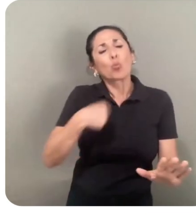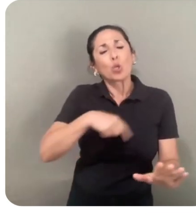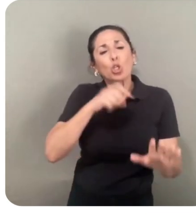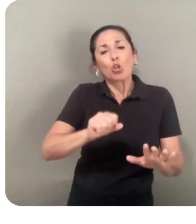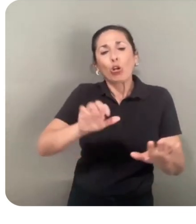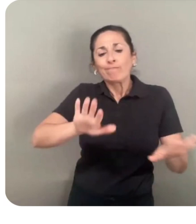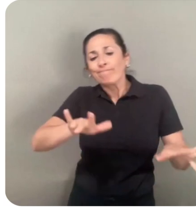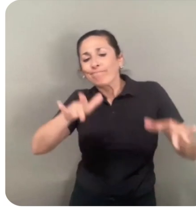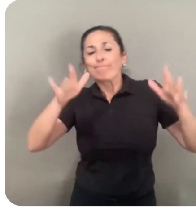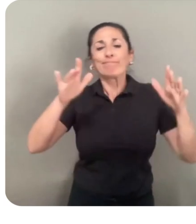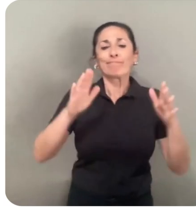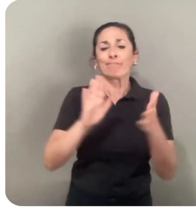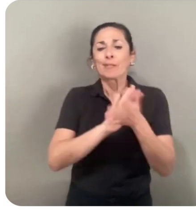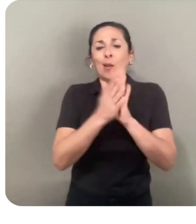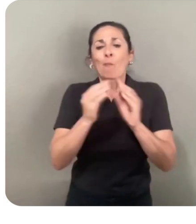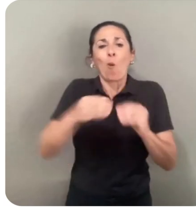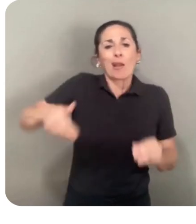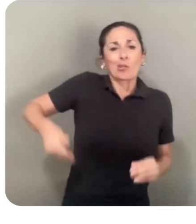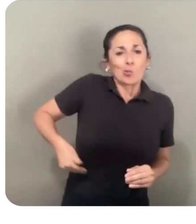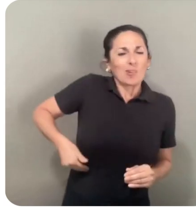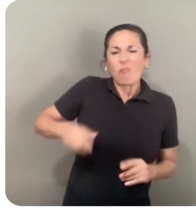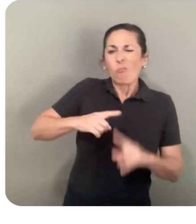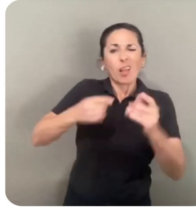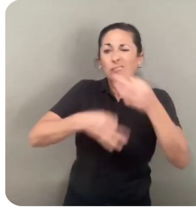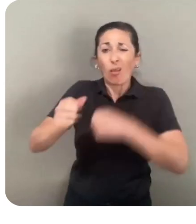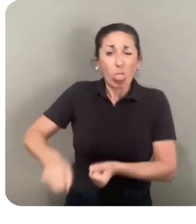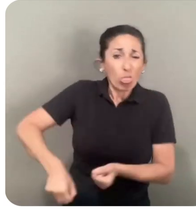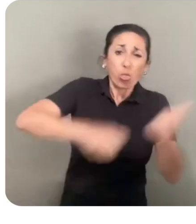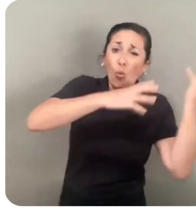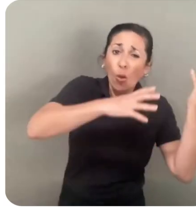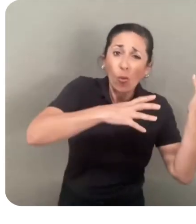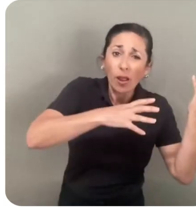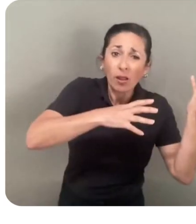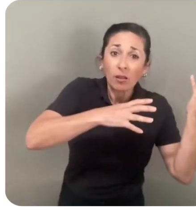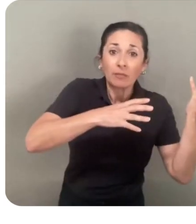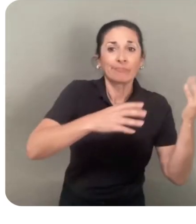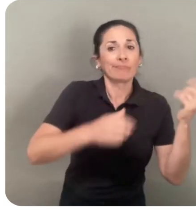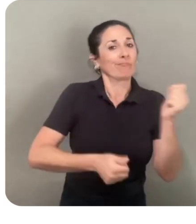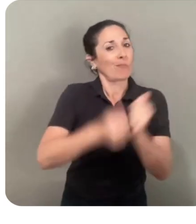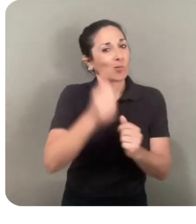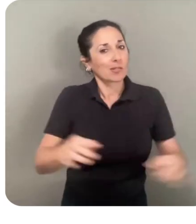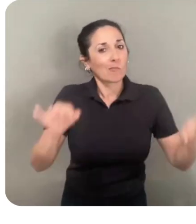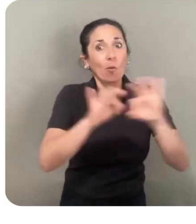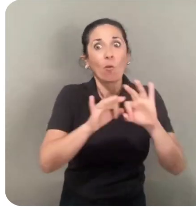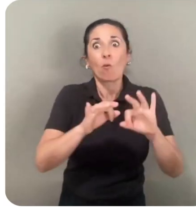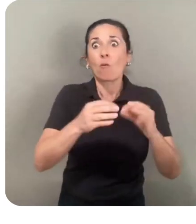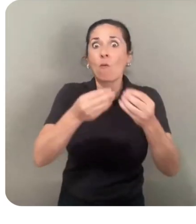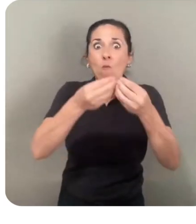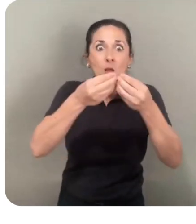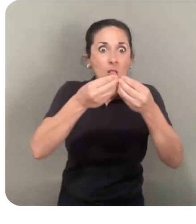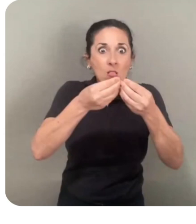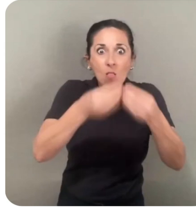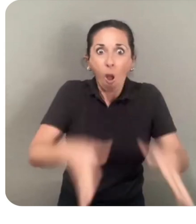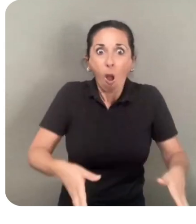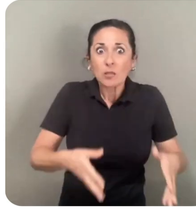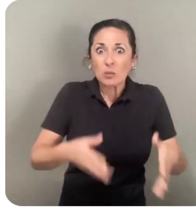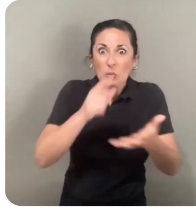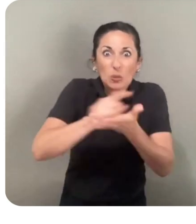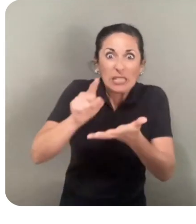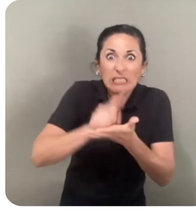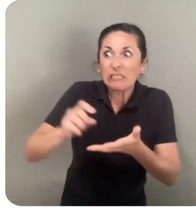more intuitive, but instead we threw it away. Most importantly, we lost weeks of